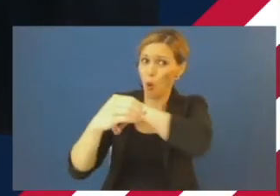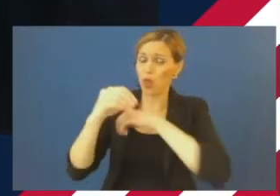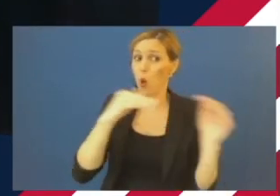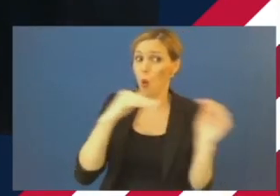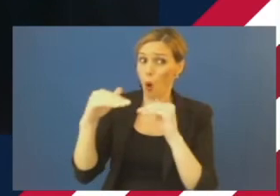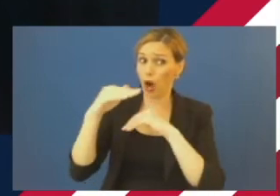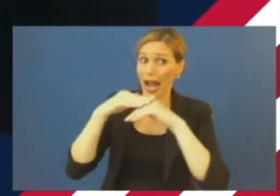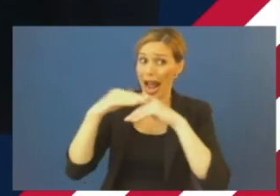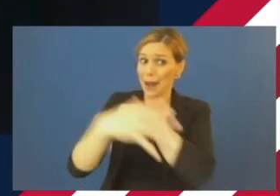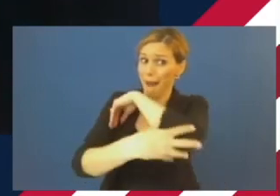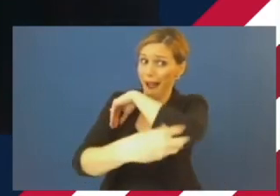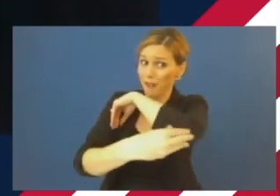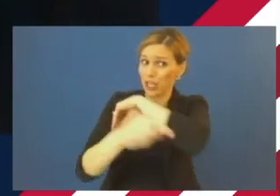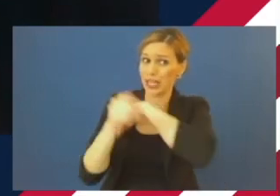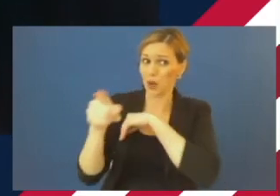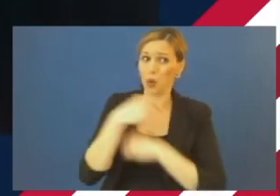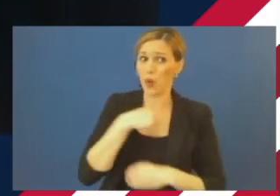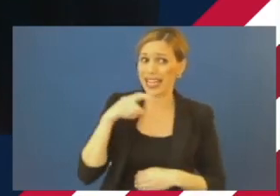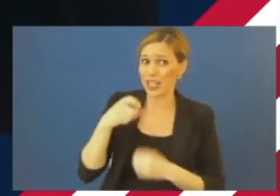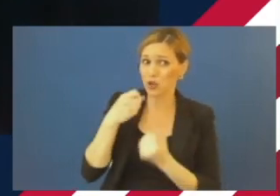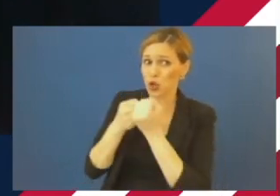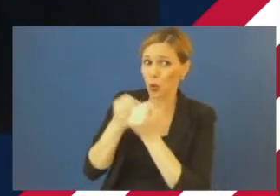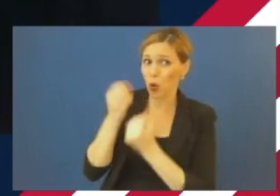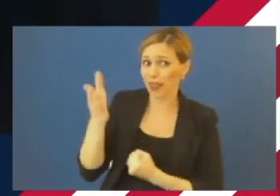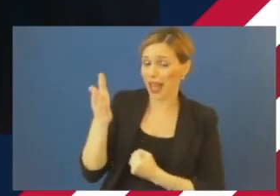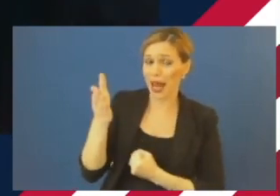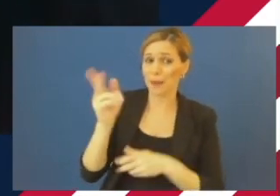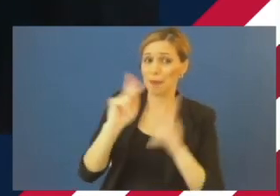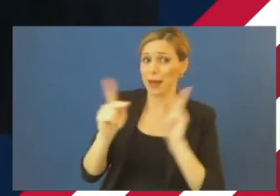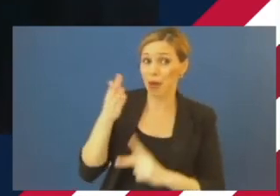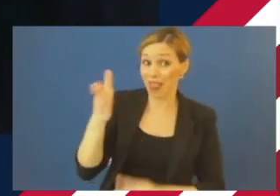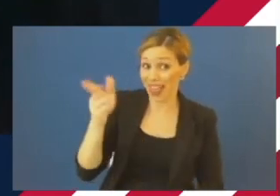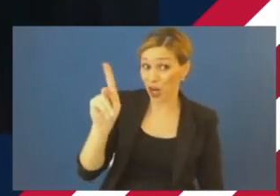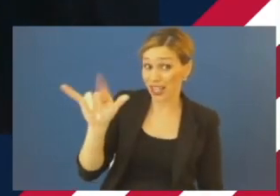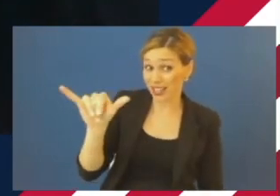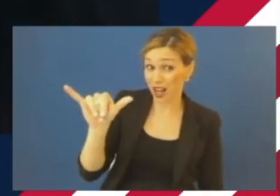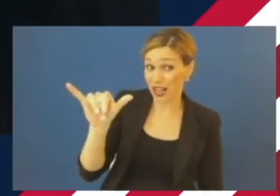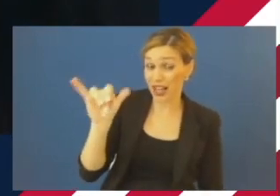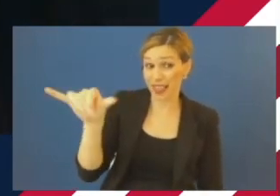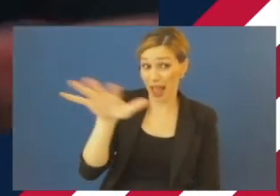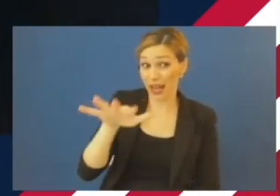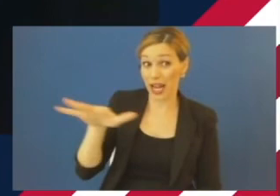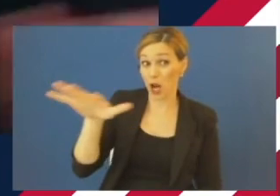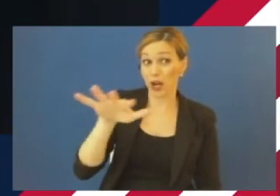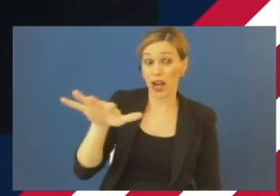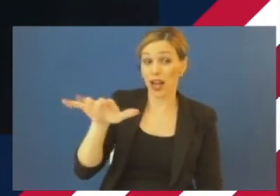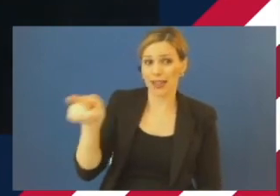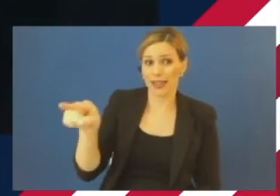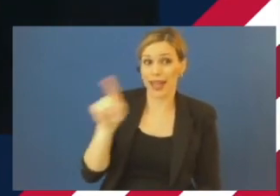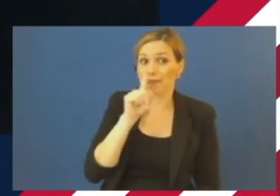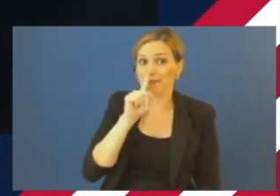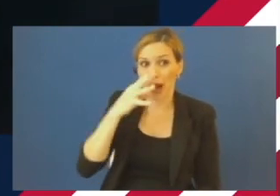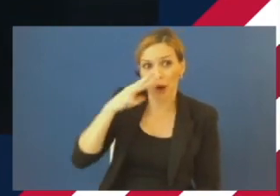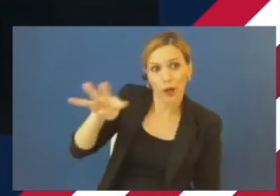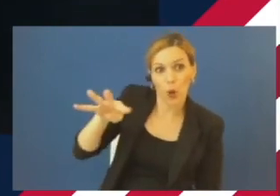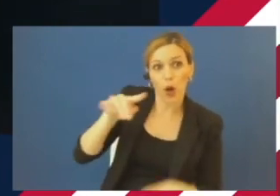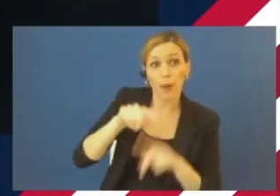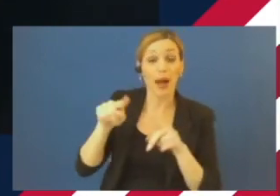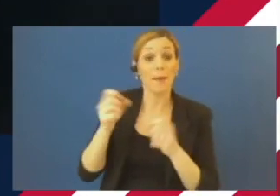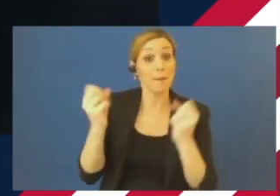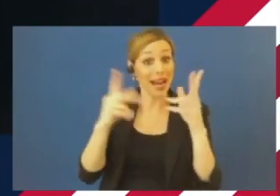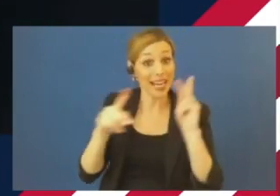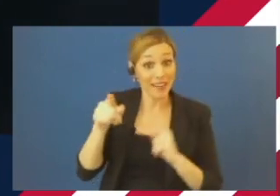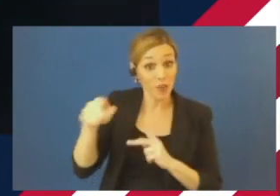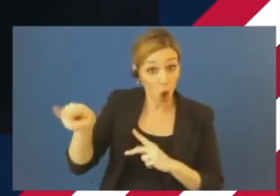like we should have, and people are upset about that. They don't like that they're being not talked about. But many of them didn't vote for Republicans. They didn't vote